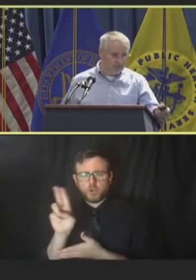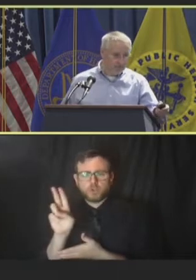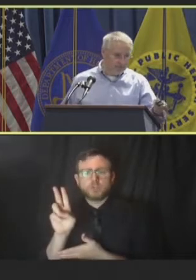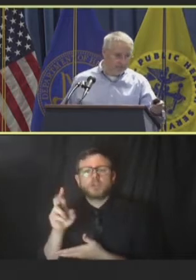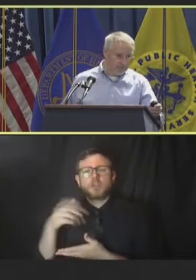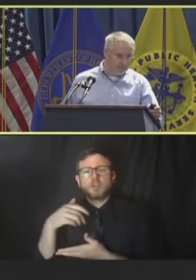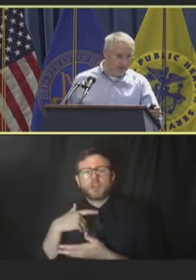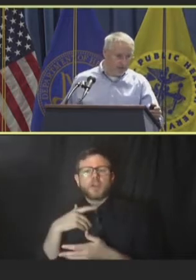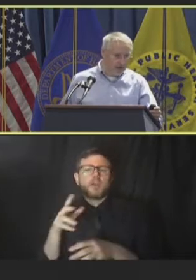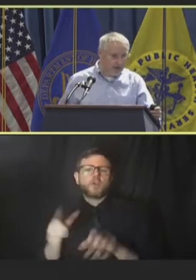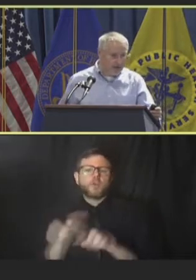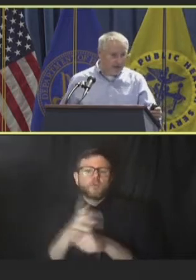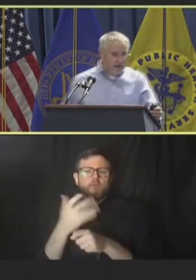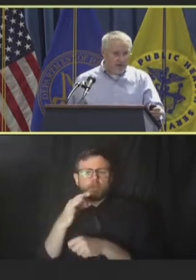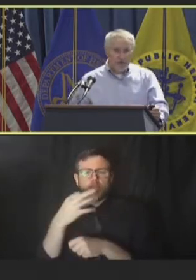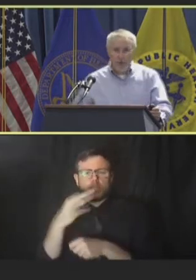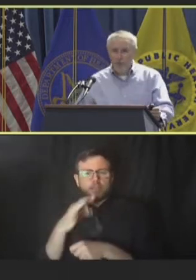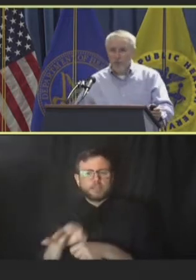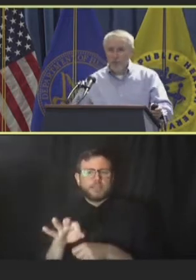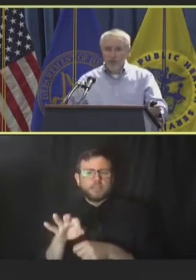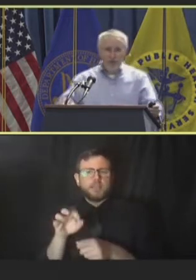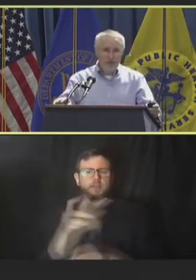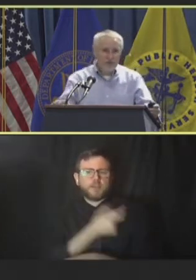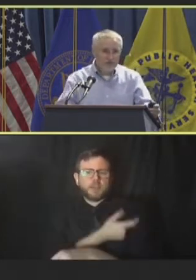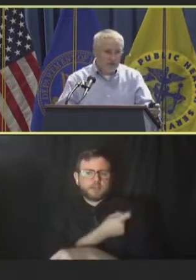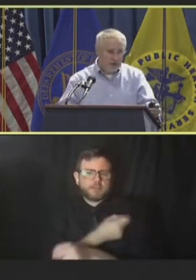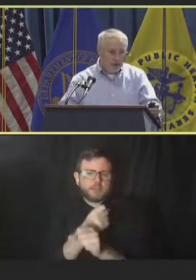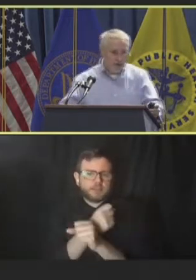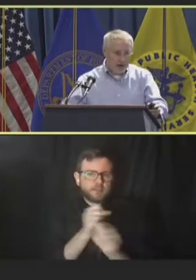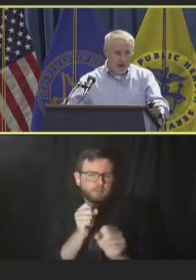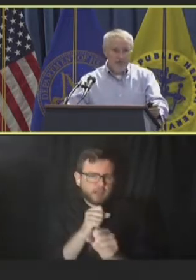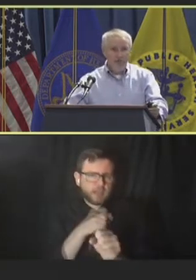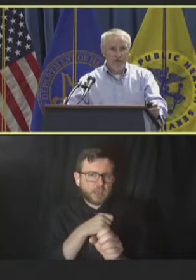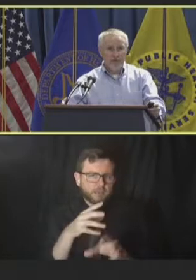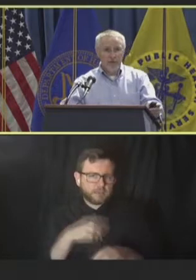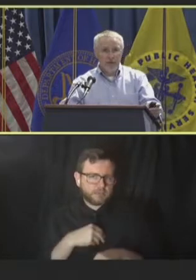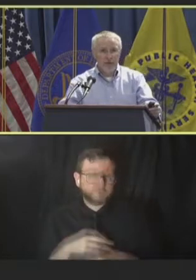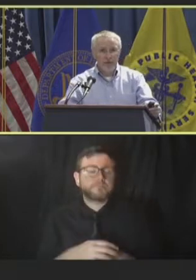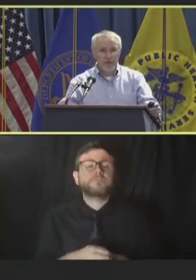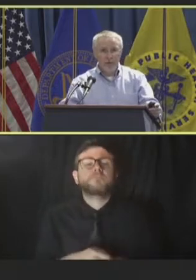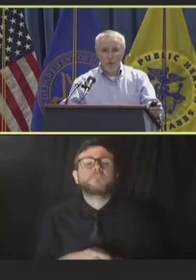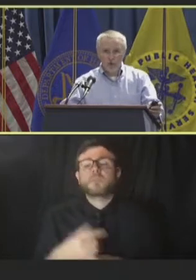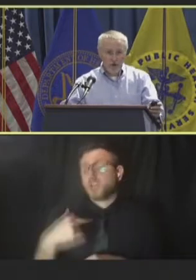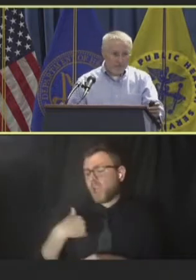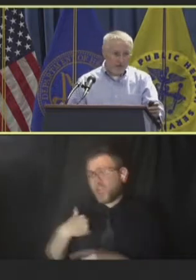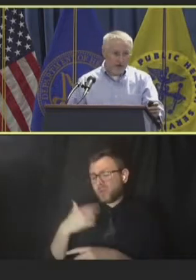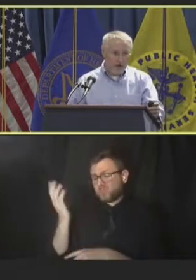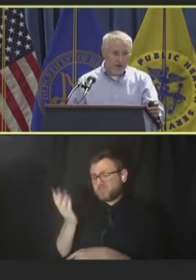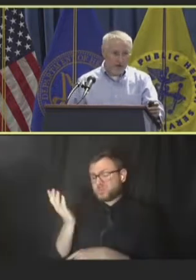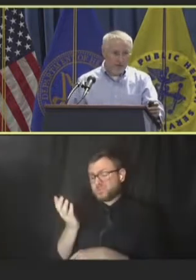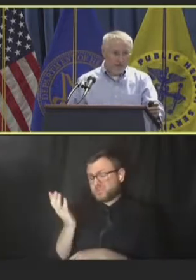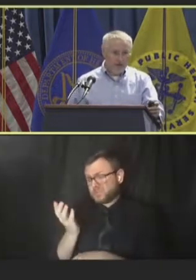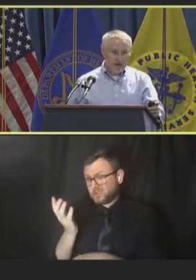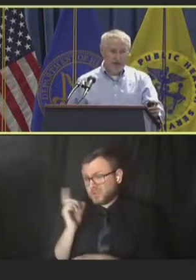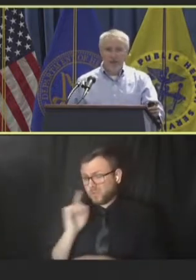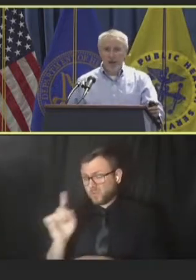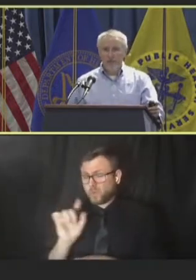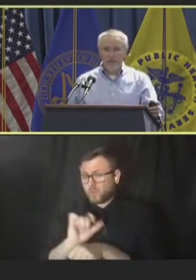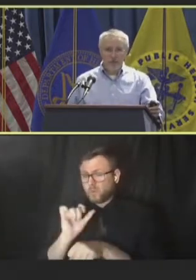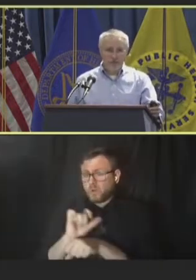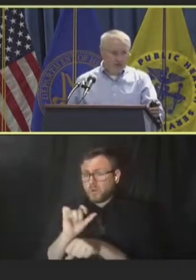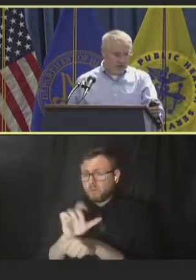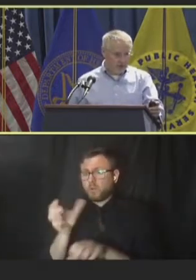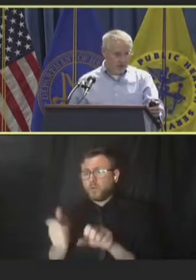acceptance. So I'm presenting this on behalf of the work of our COVID-19